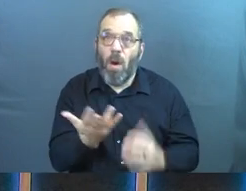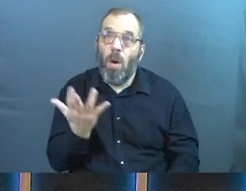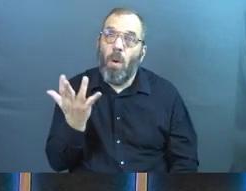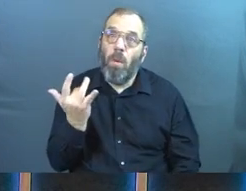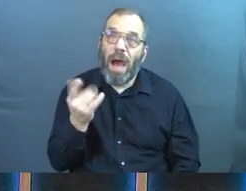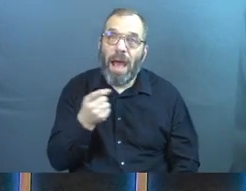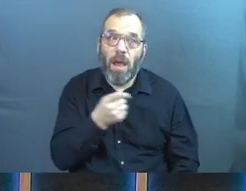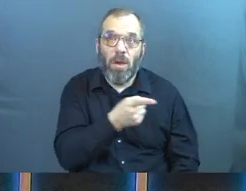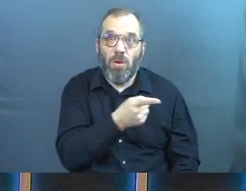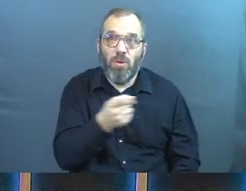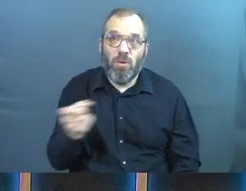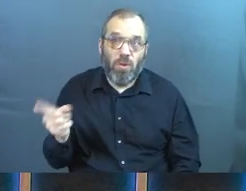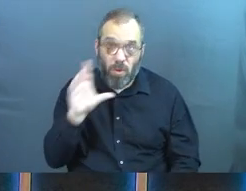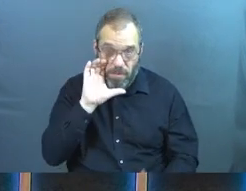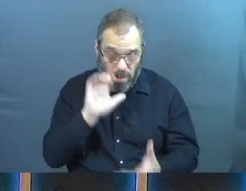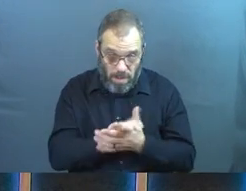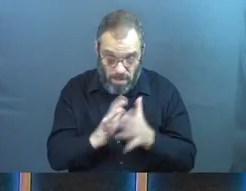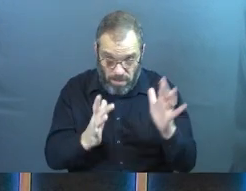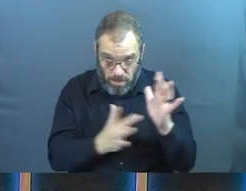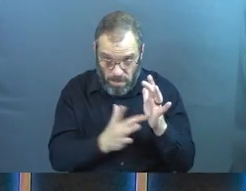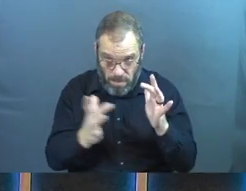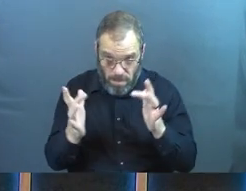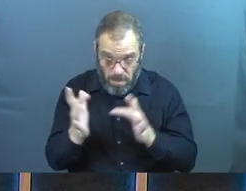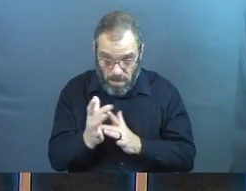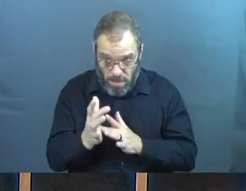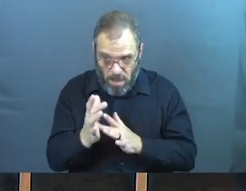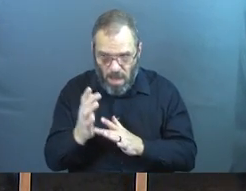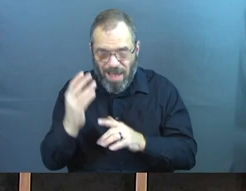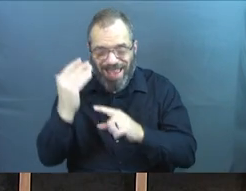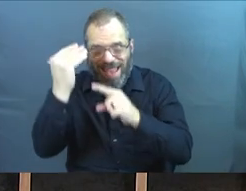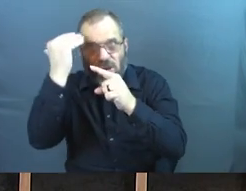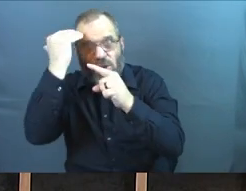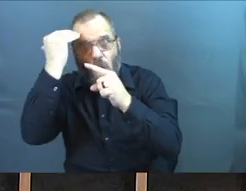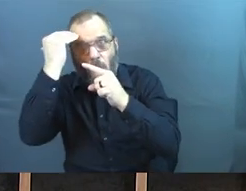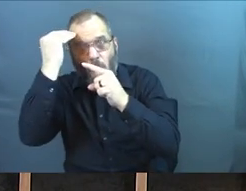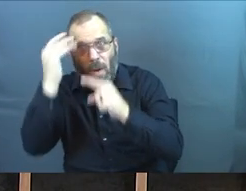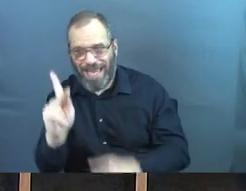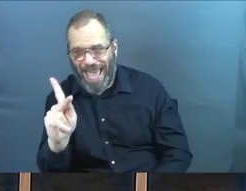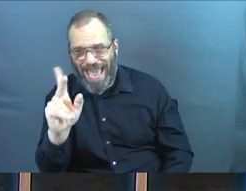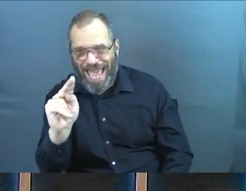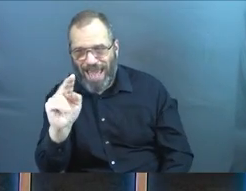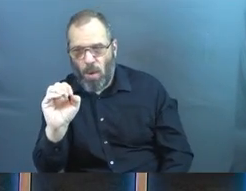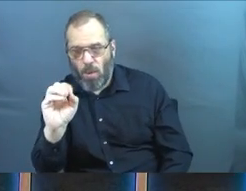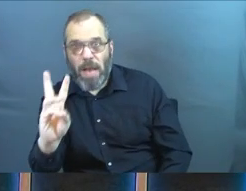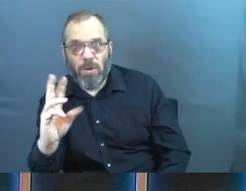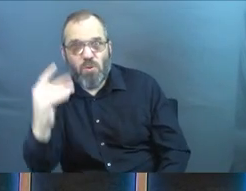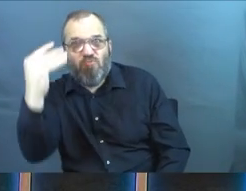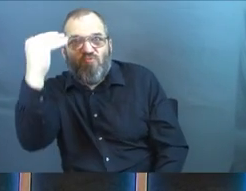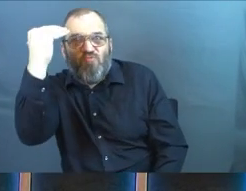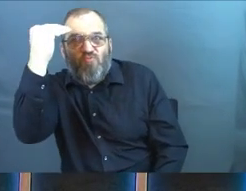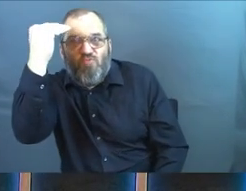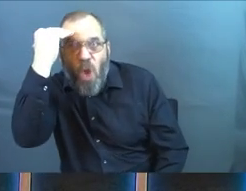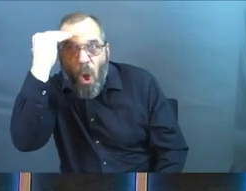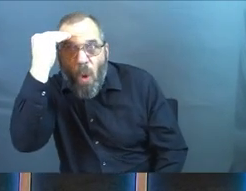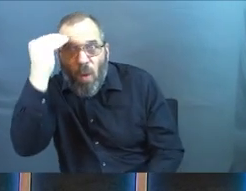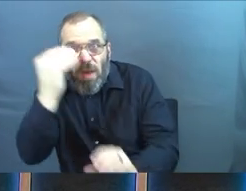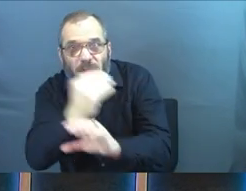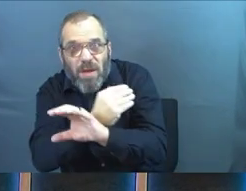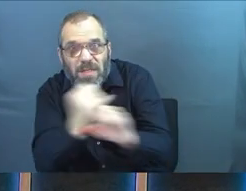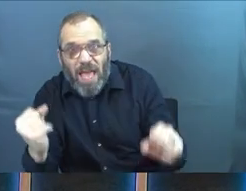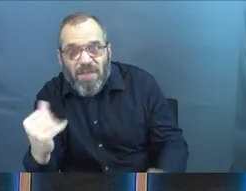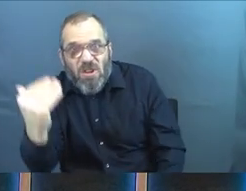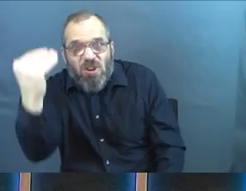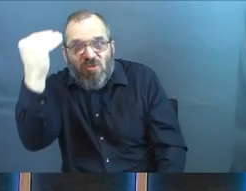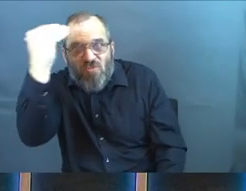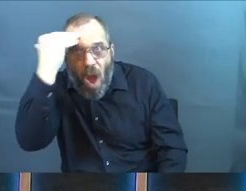that everybody who says they believe in Jesus could also know that they're saved. Know